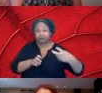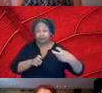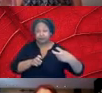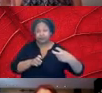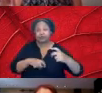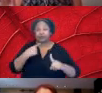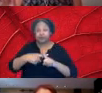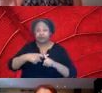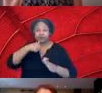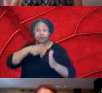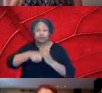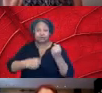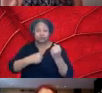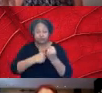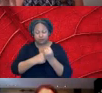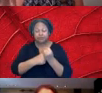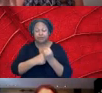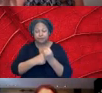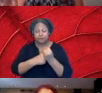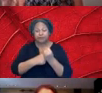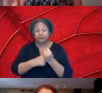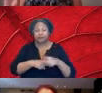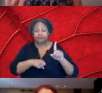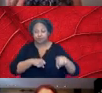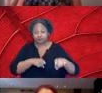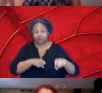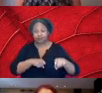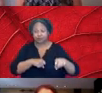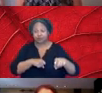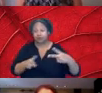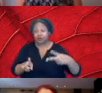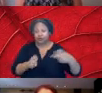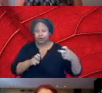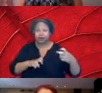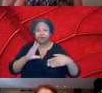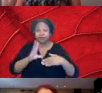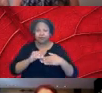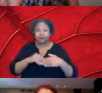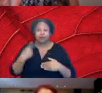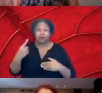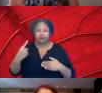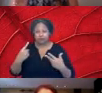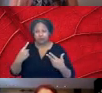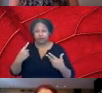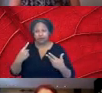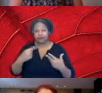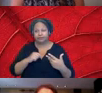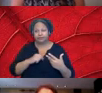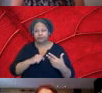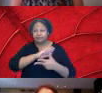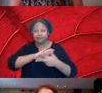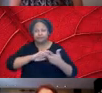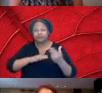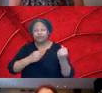support letter. It's mandatory to at least upload one of those first three support